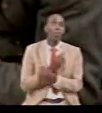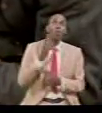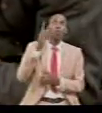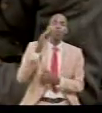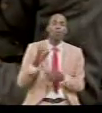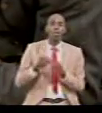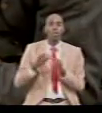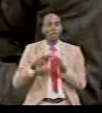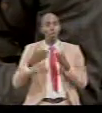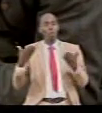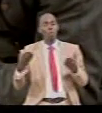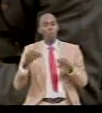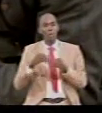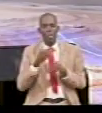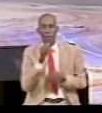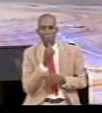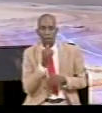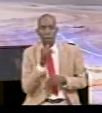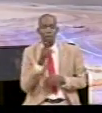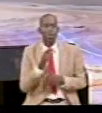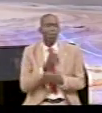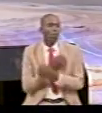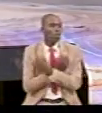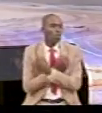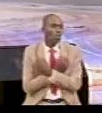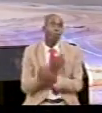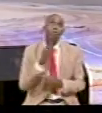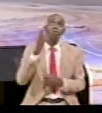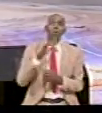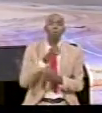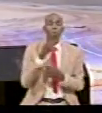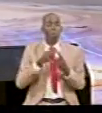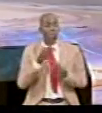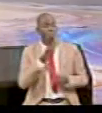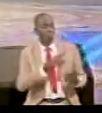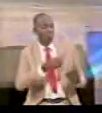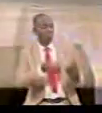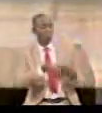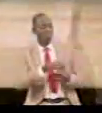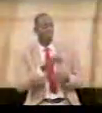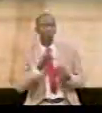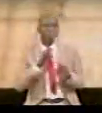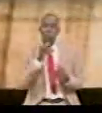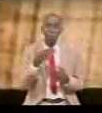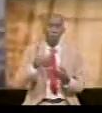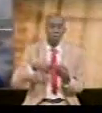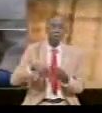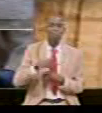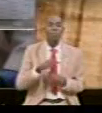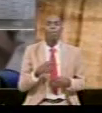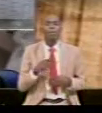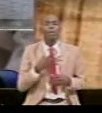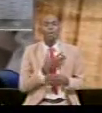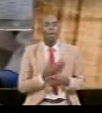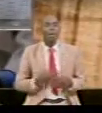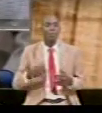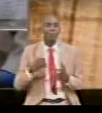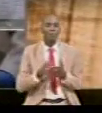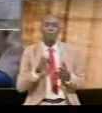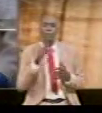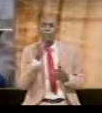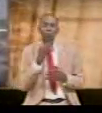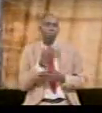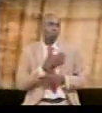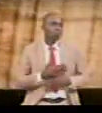you love him when people are there, when people are not there, you love him with all your heart, and it's a joy for you to